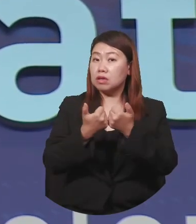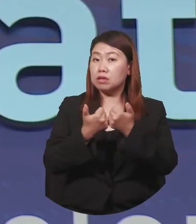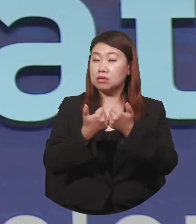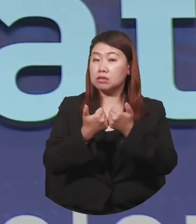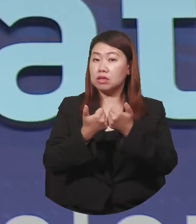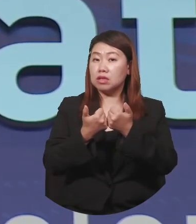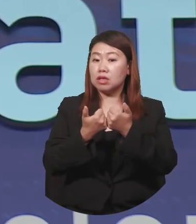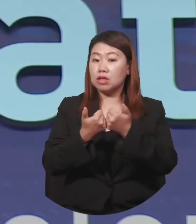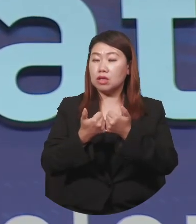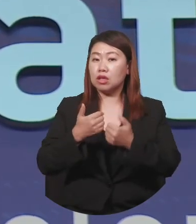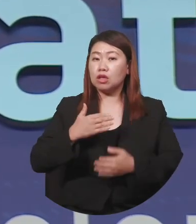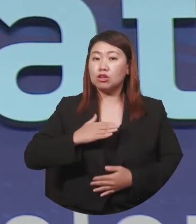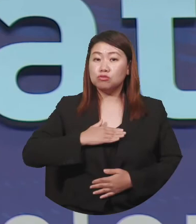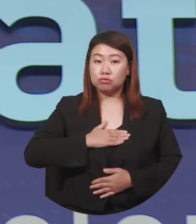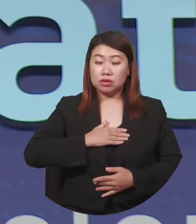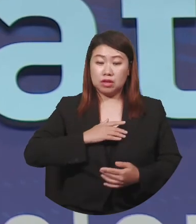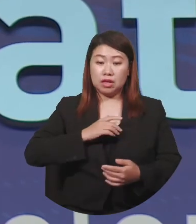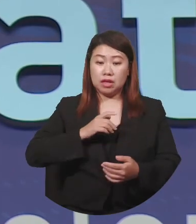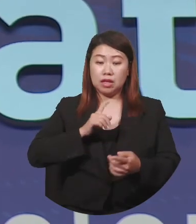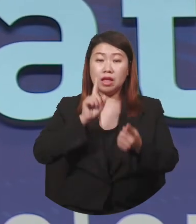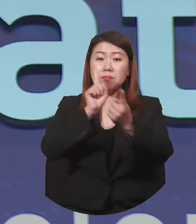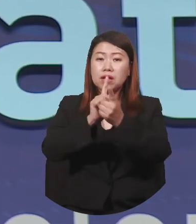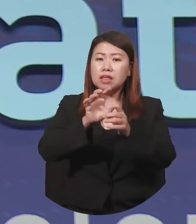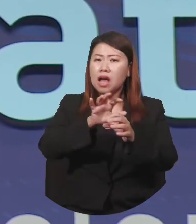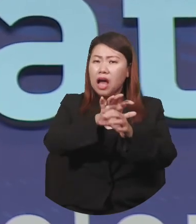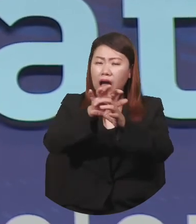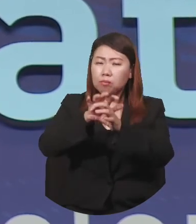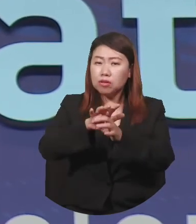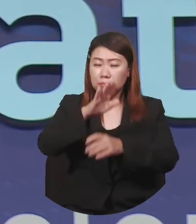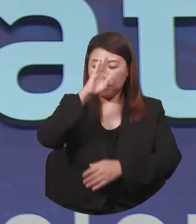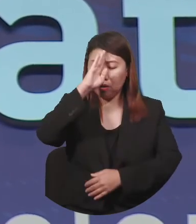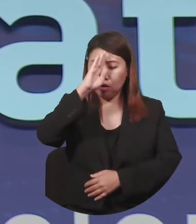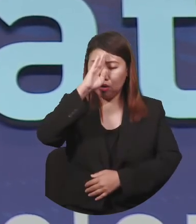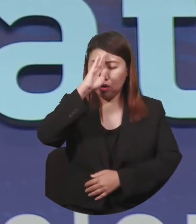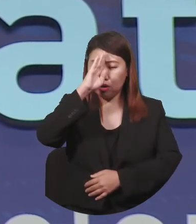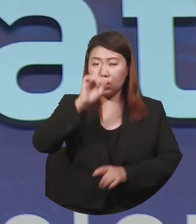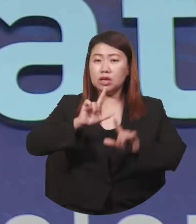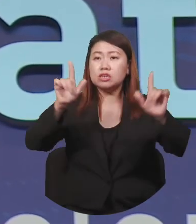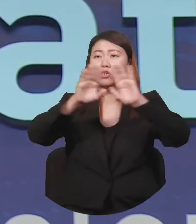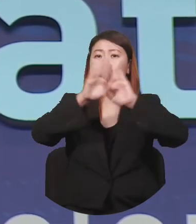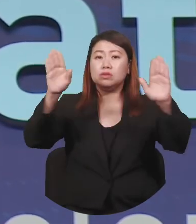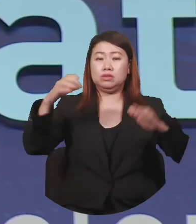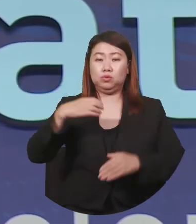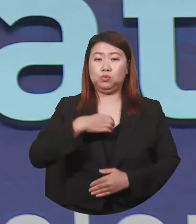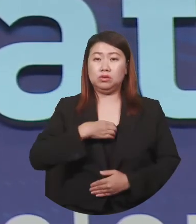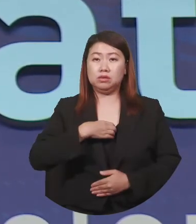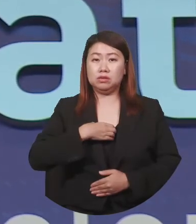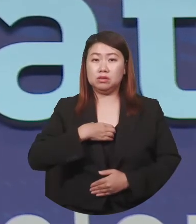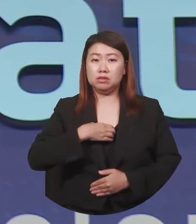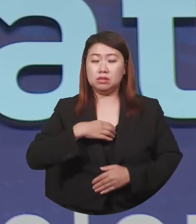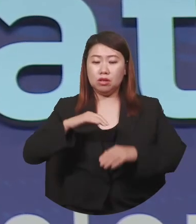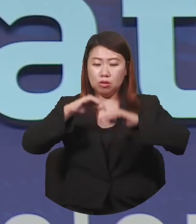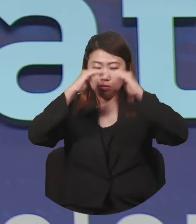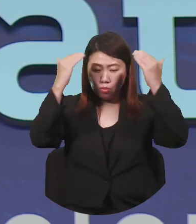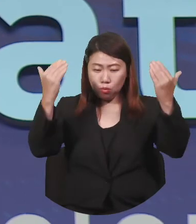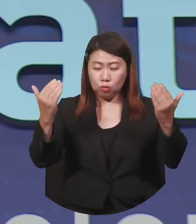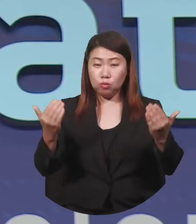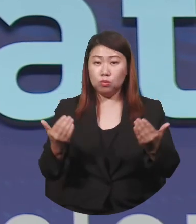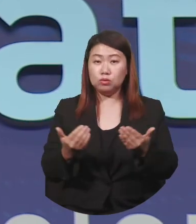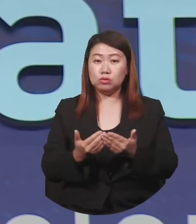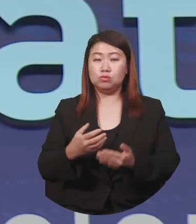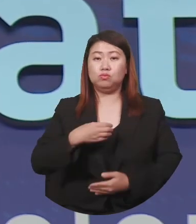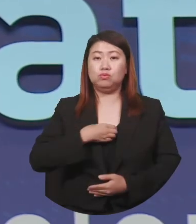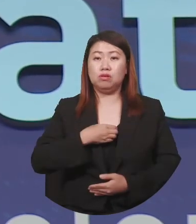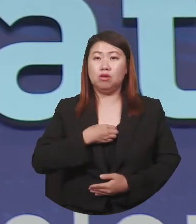today reawakened us to the fact that impending global threats, including pandemic, climate change,